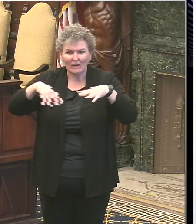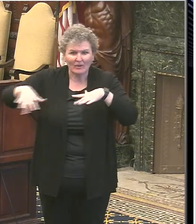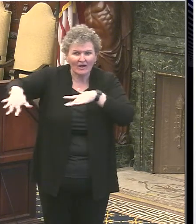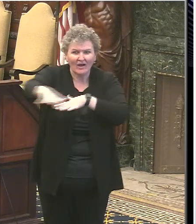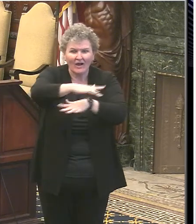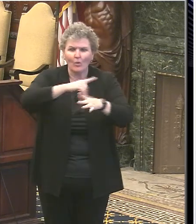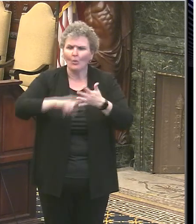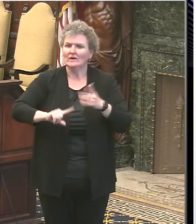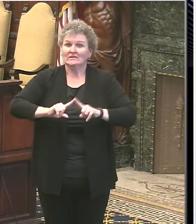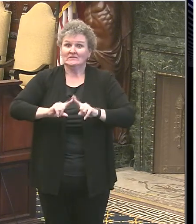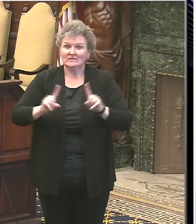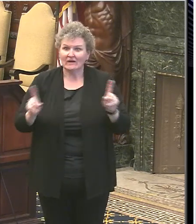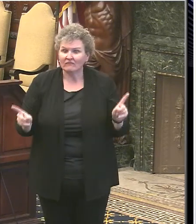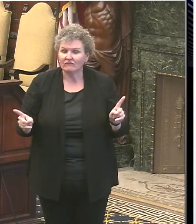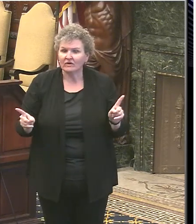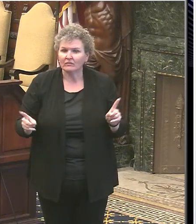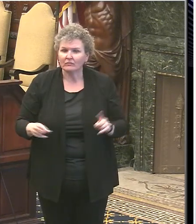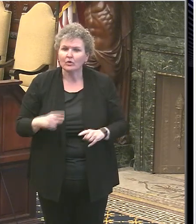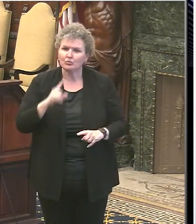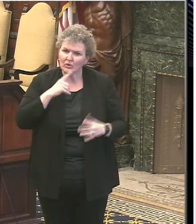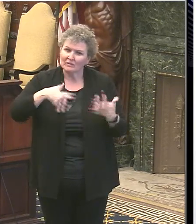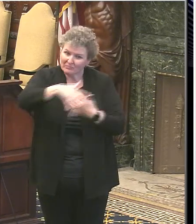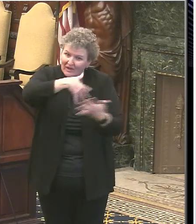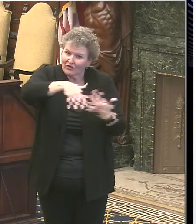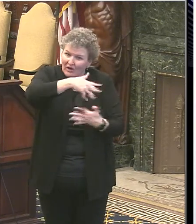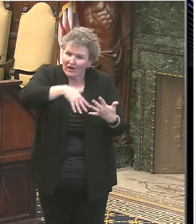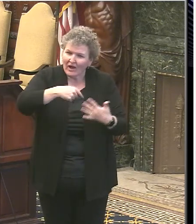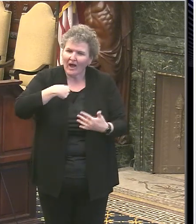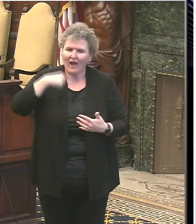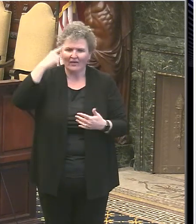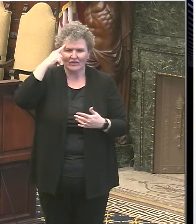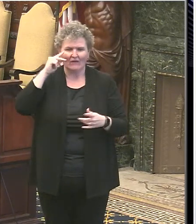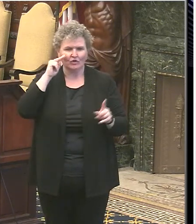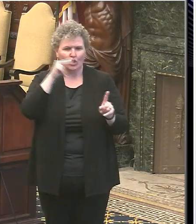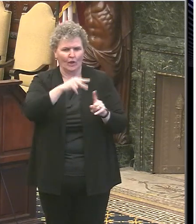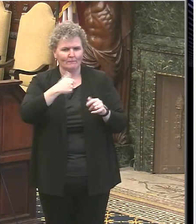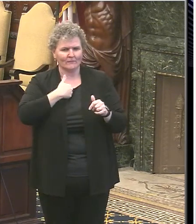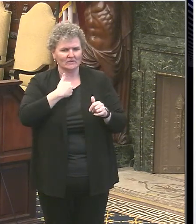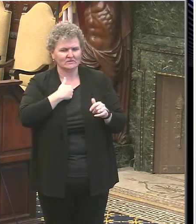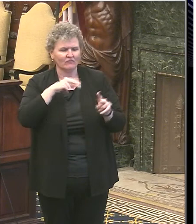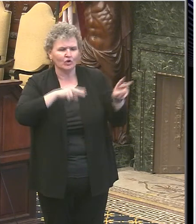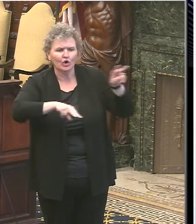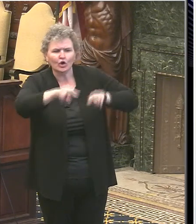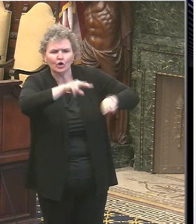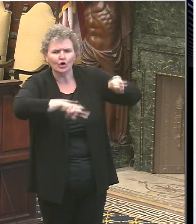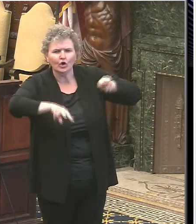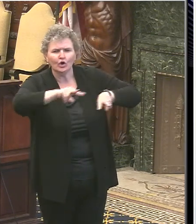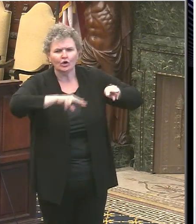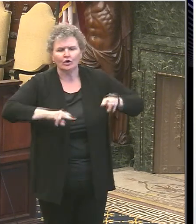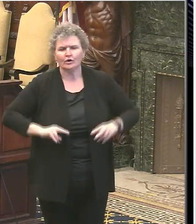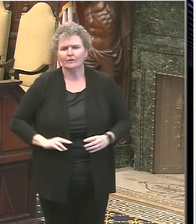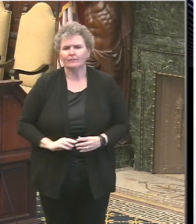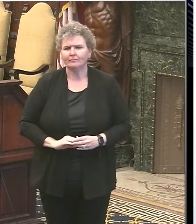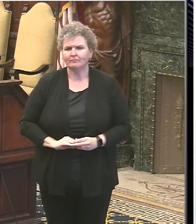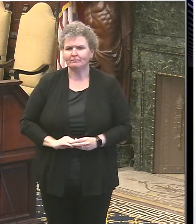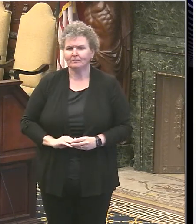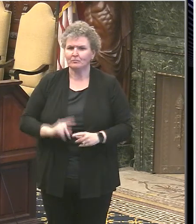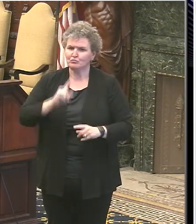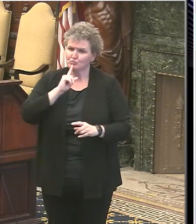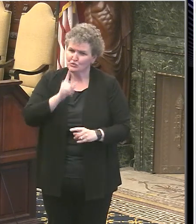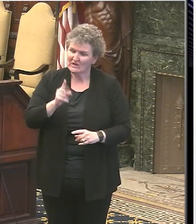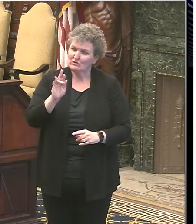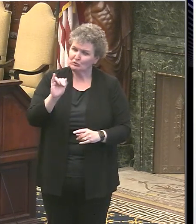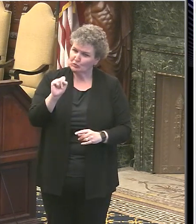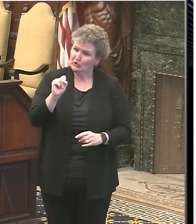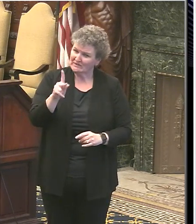I'll have to there is mingling. I'll have to look at the ice skating rink specifically. What protocols I looked at were for the Christmas Village itself. We don't